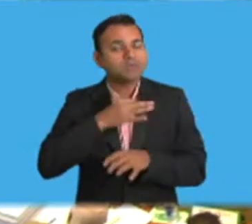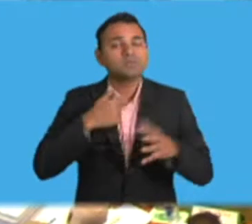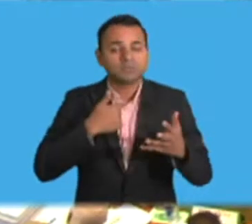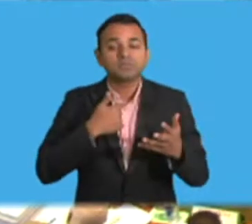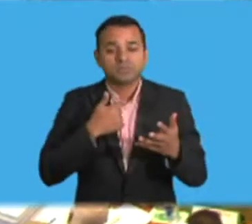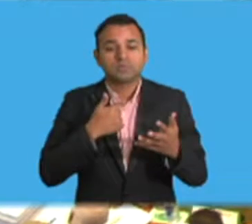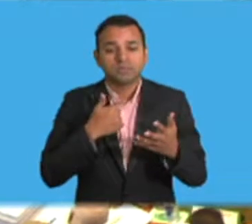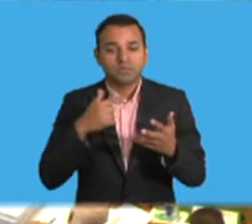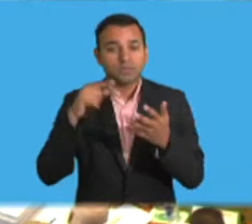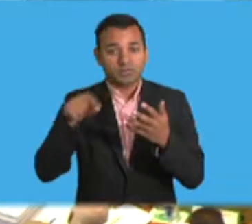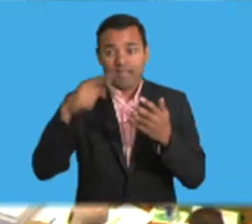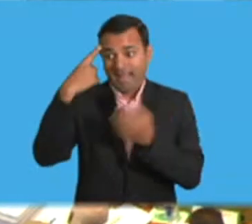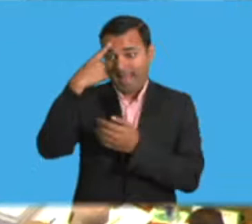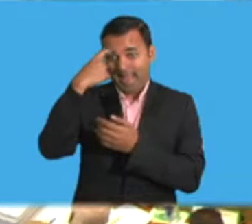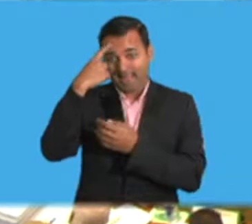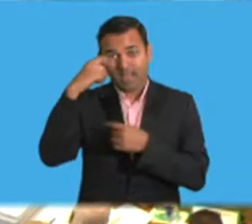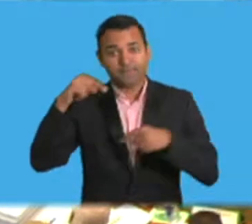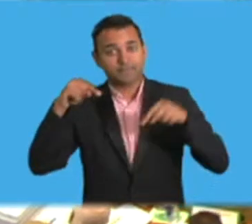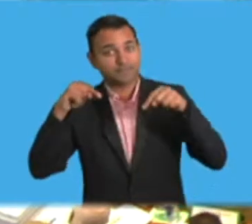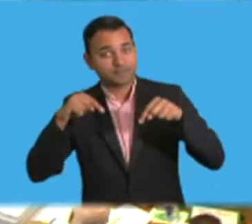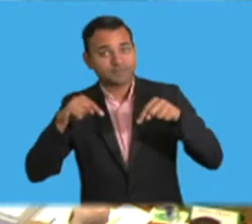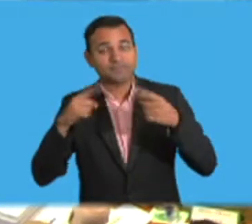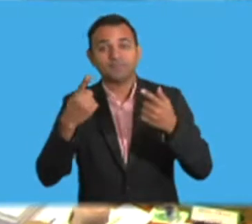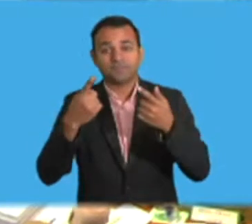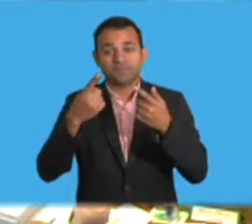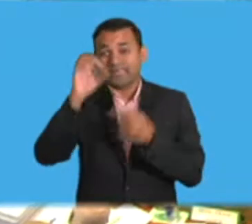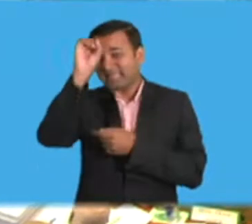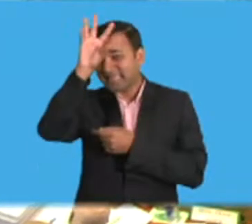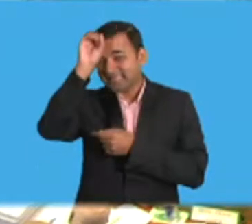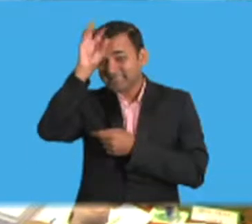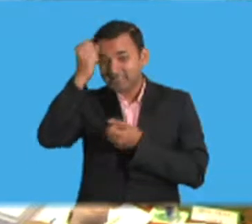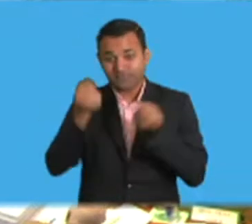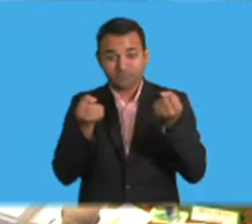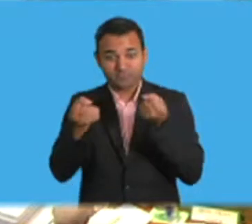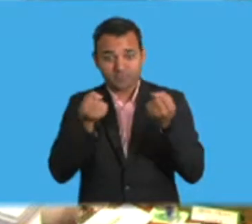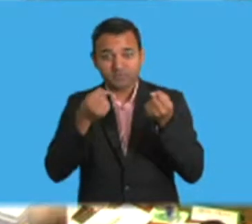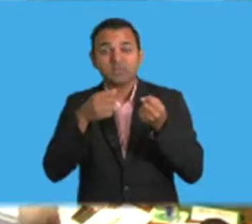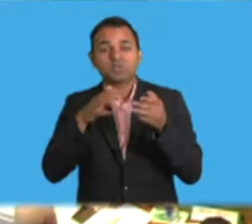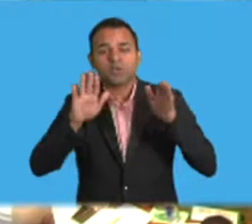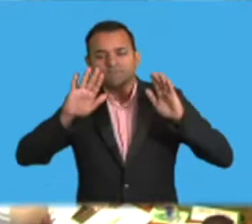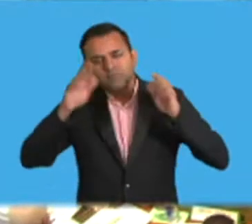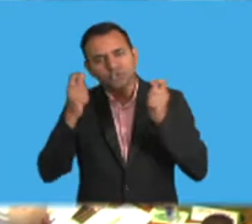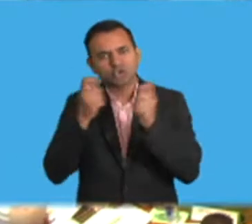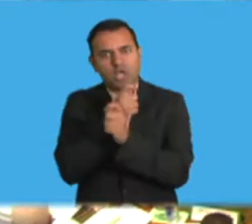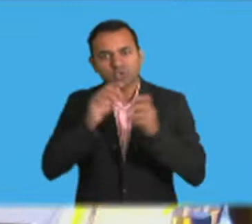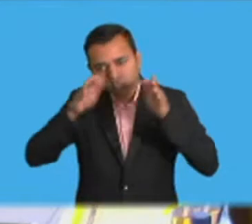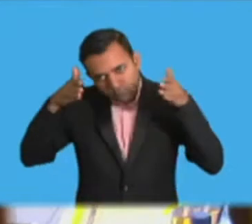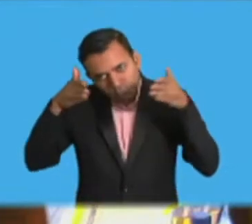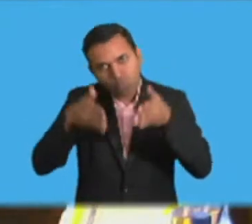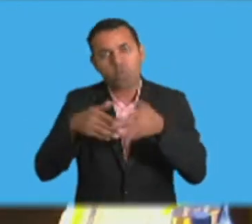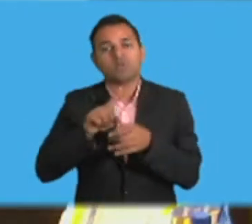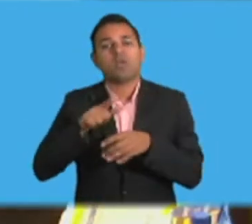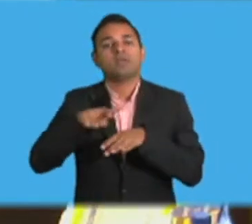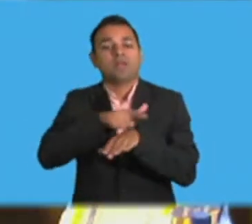taxi industry reform, which is one of the key focus in line with the recent amendment to the Land Transport Public Service Vehicle